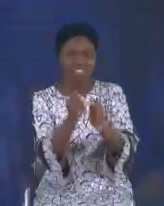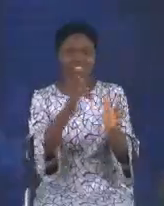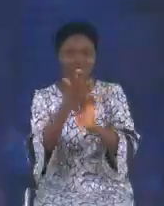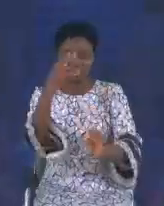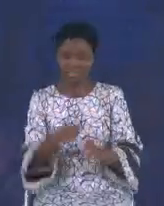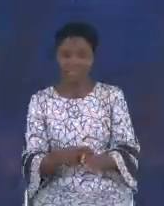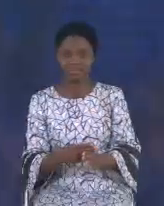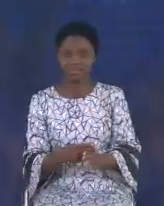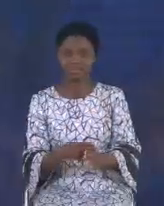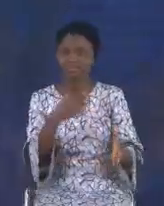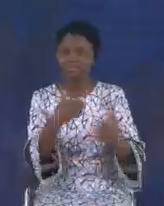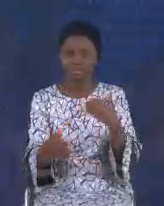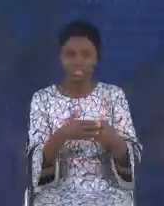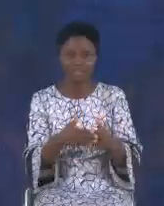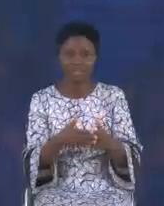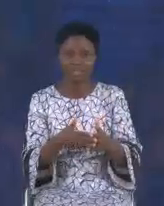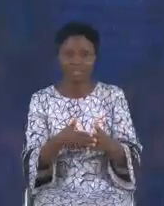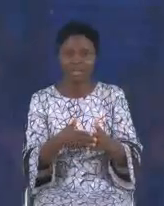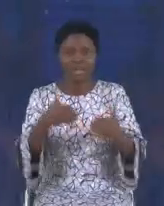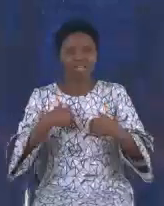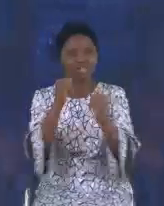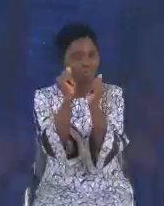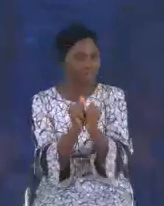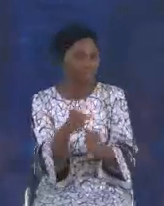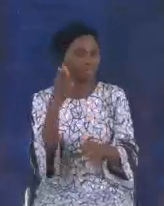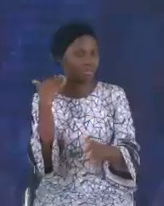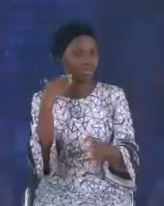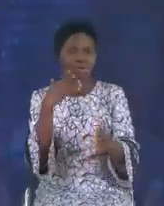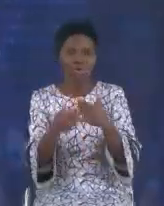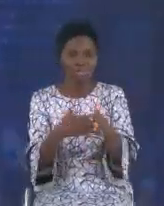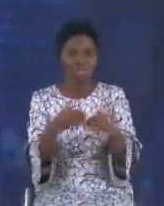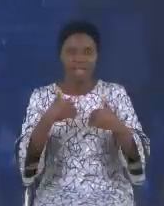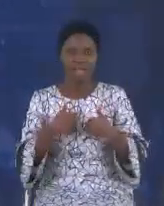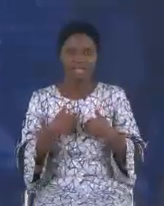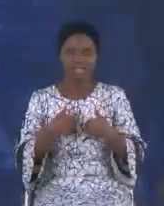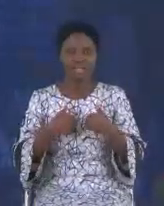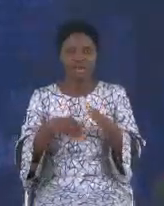Whatever had bound you, whatever